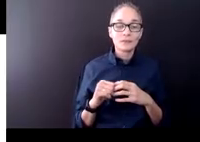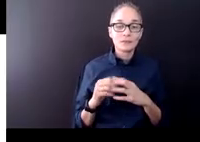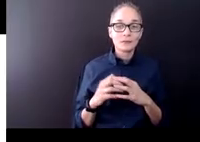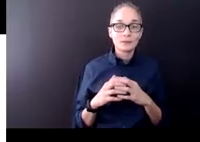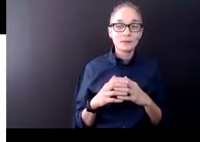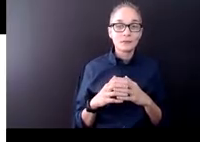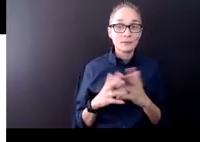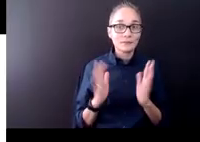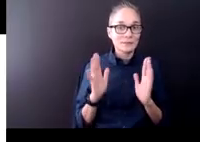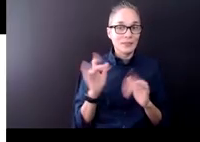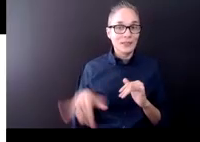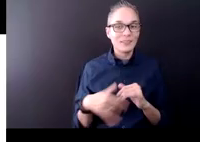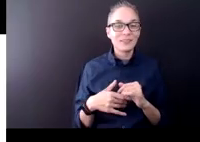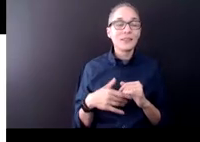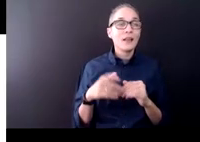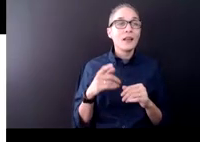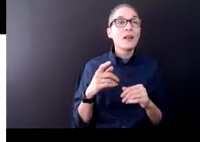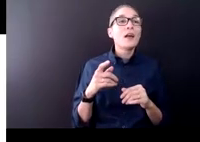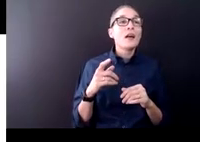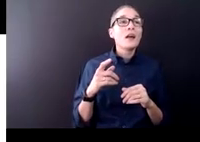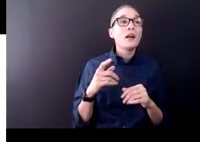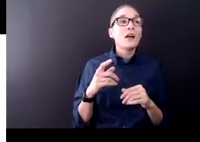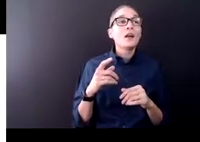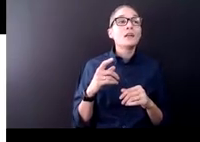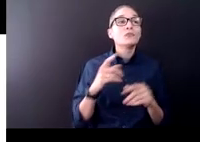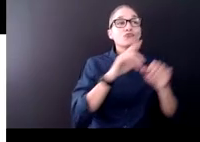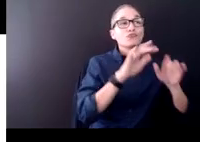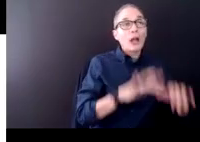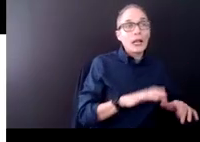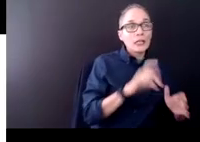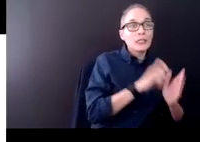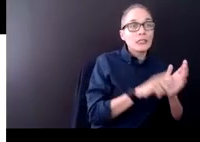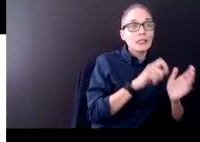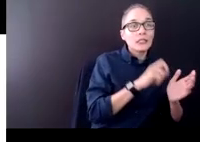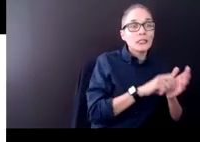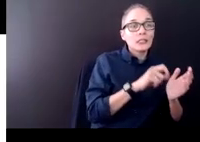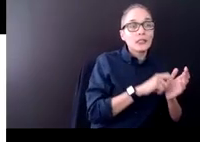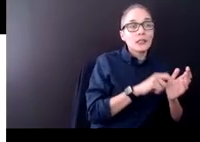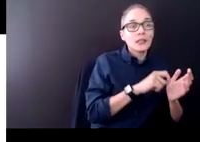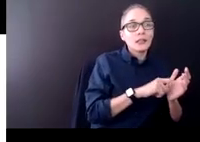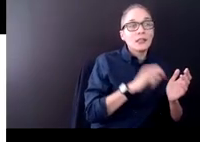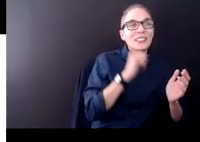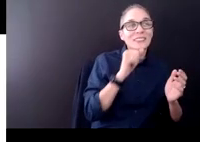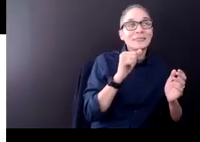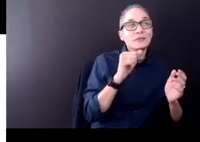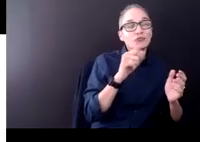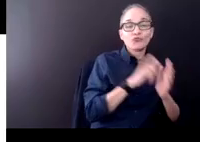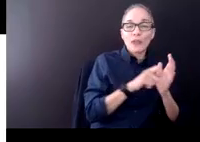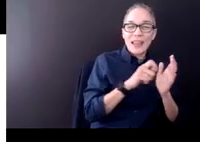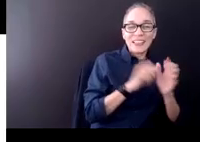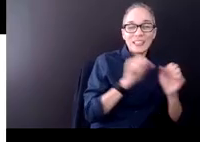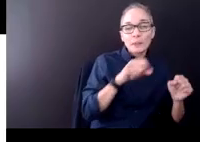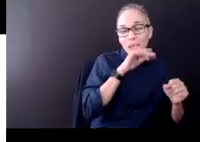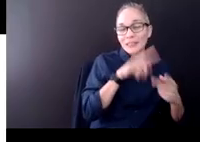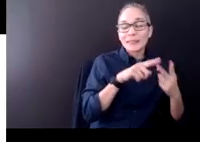doing is not the same as what AI produces. What you're writing is not, it's not generated syntax. So writing is messy, it's